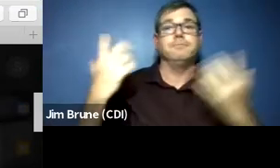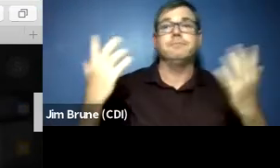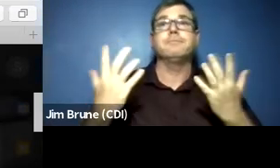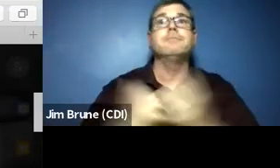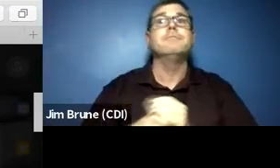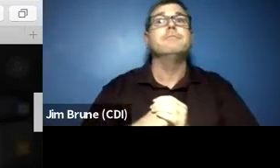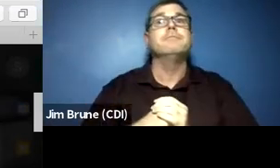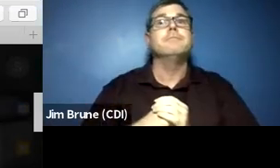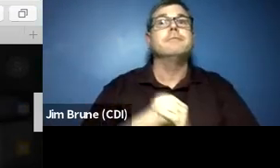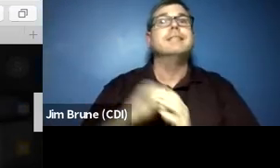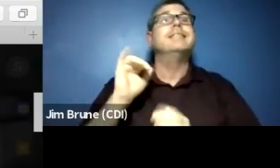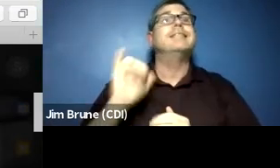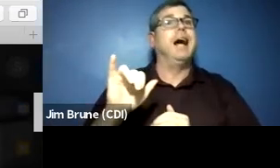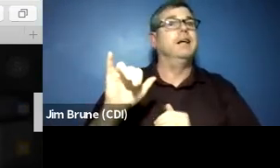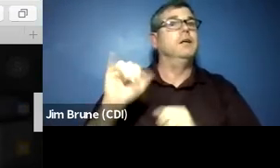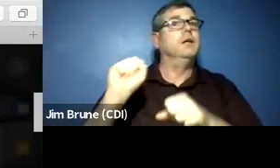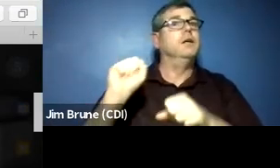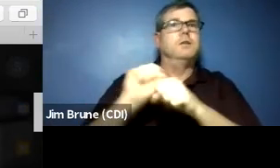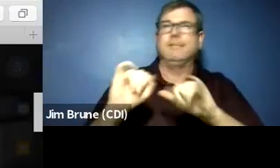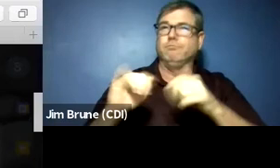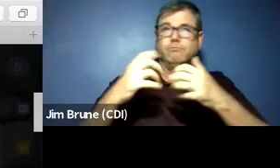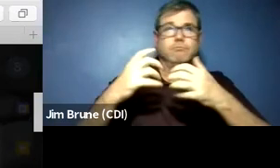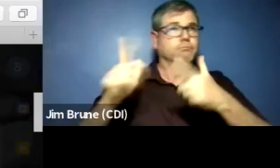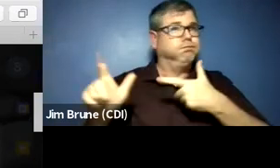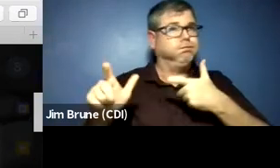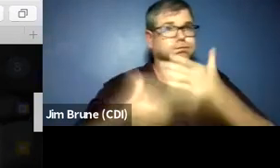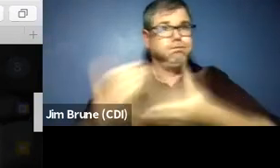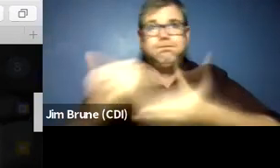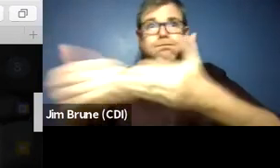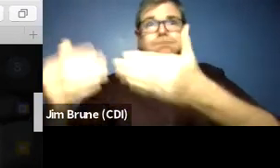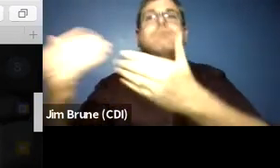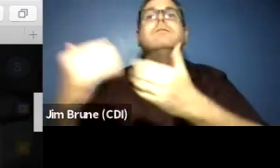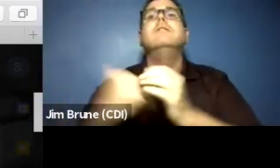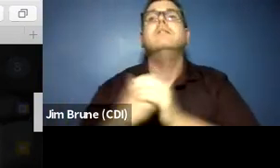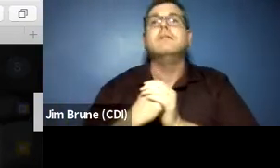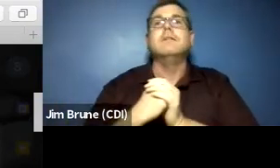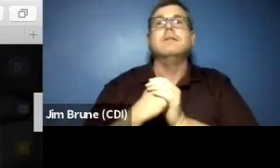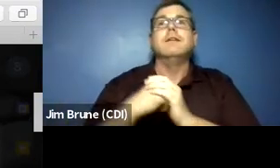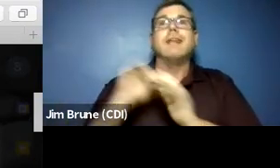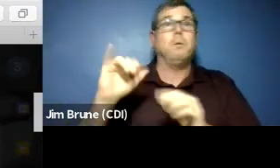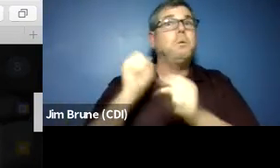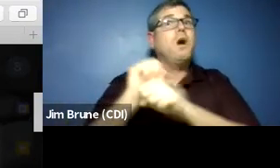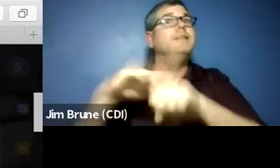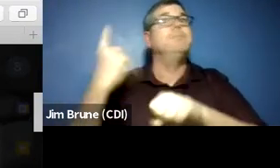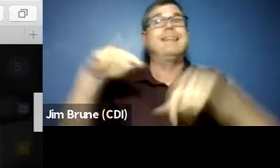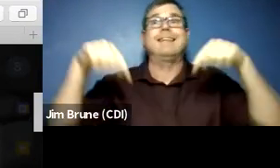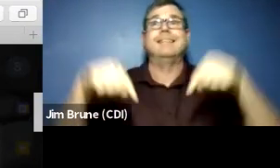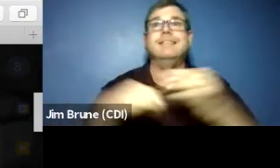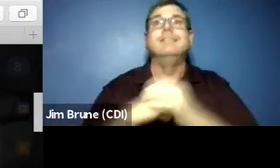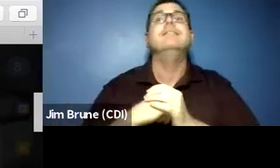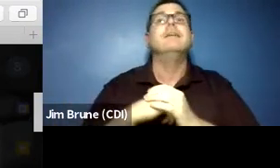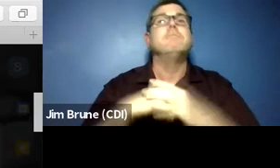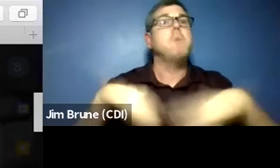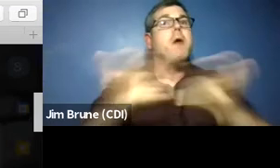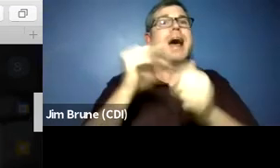levels. So usually, when you're working on something like this, you need everyone to be working towards that